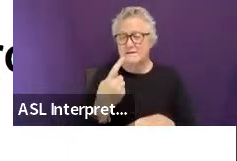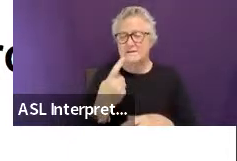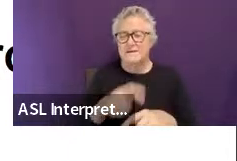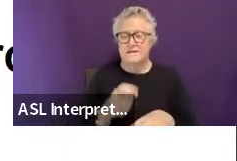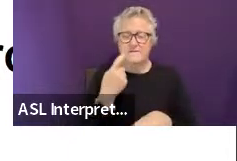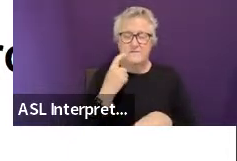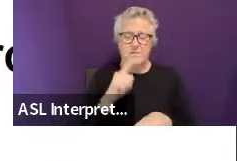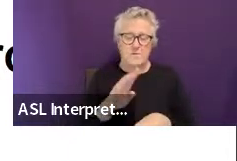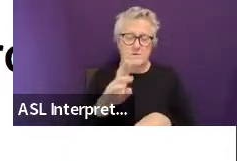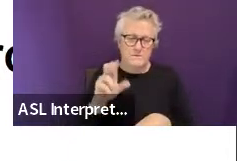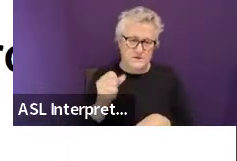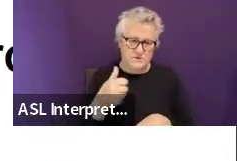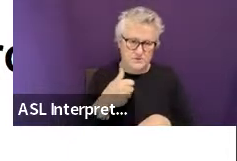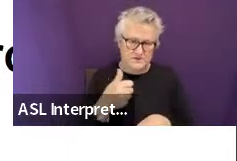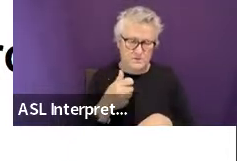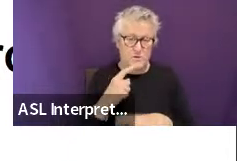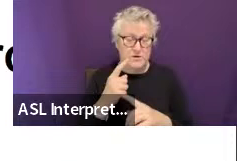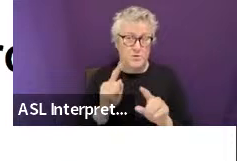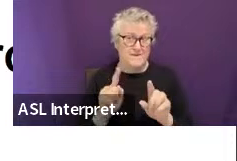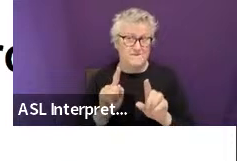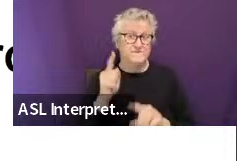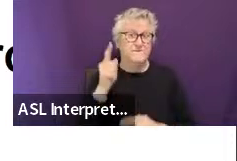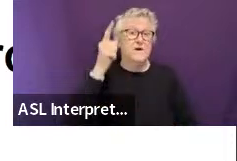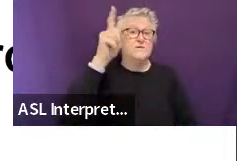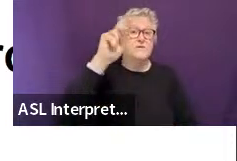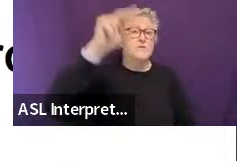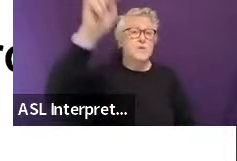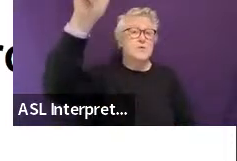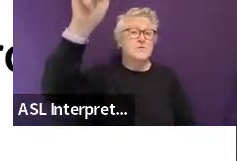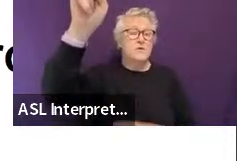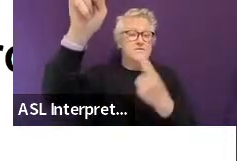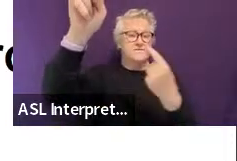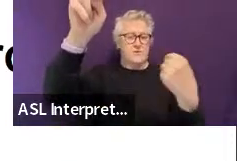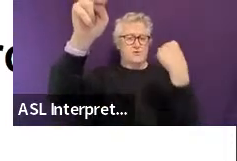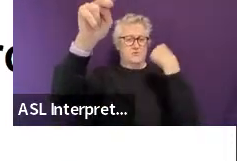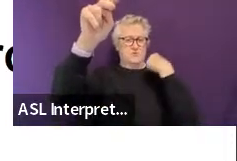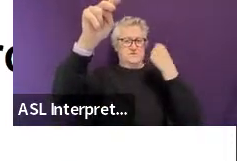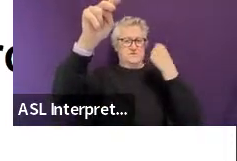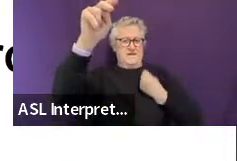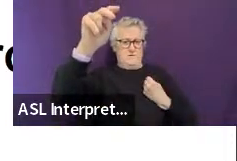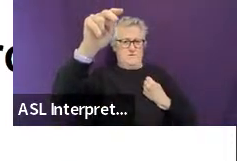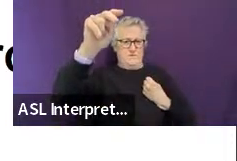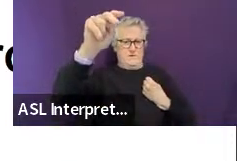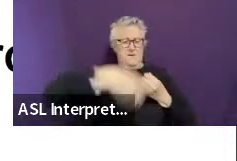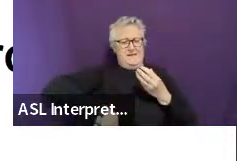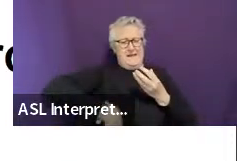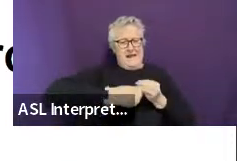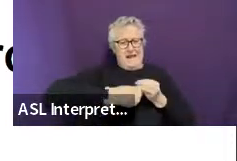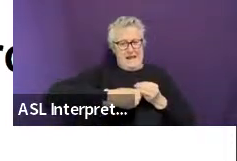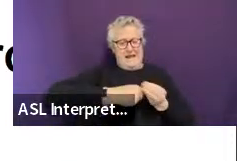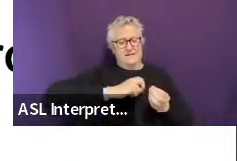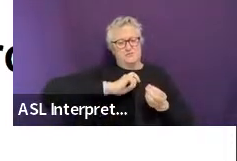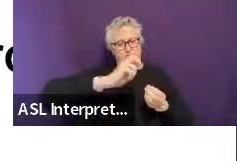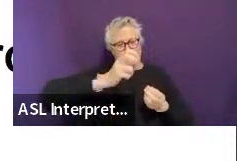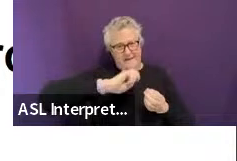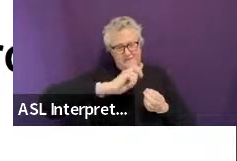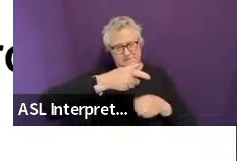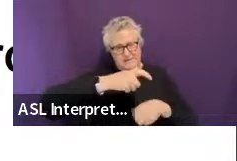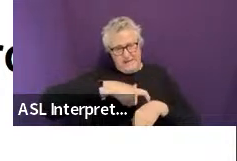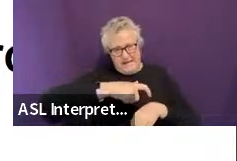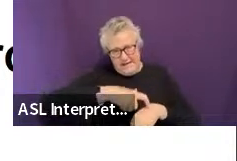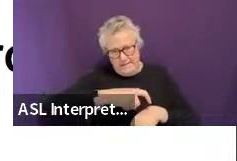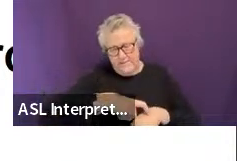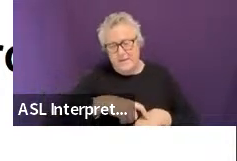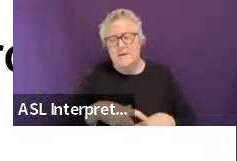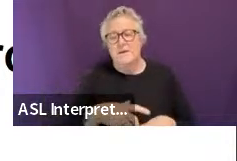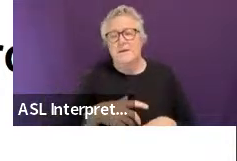transit when traveling further north or south than Expo. That creates travel time. And as was mentioned, the models do take a look at